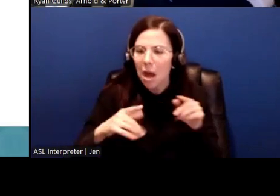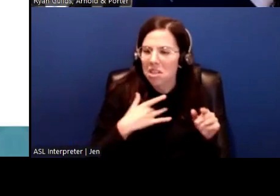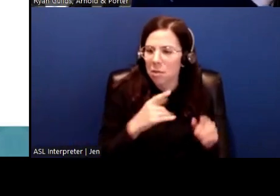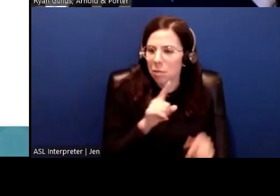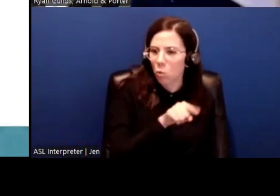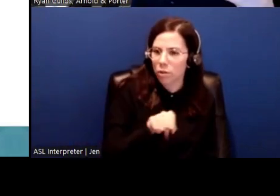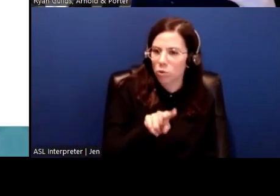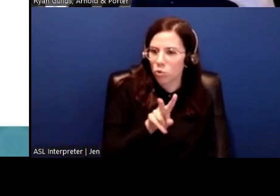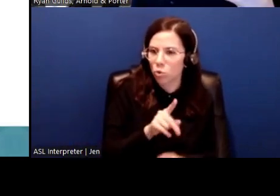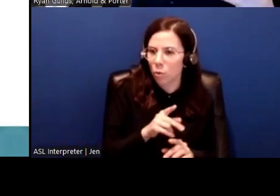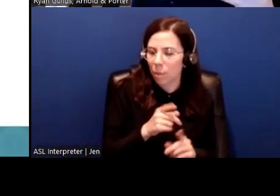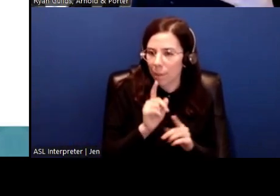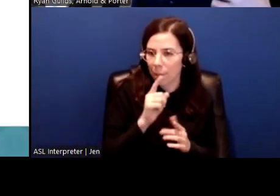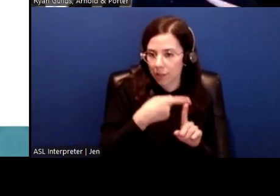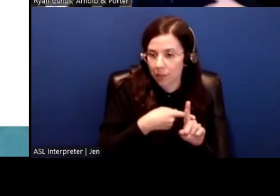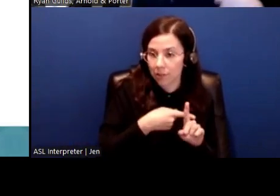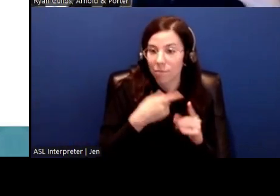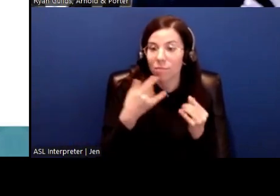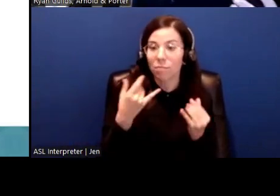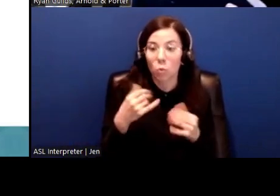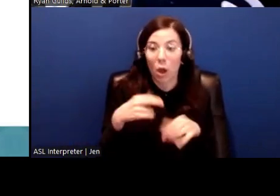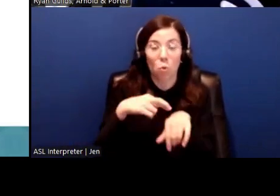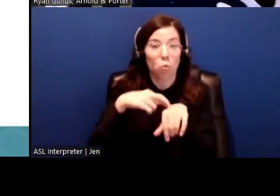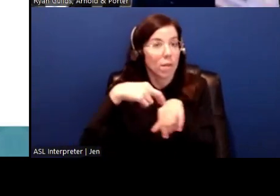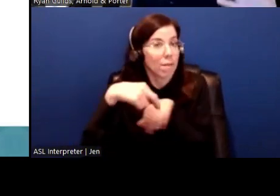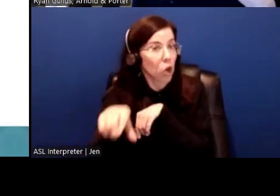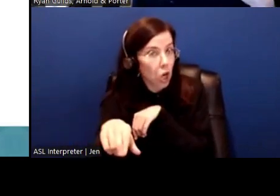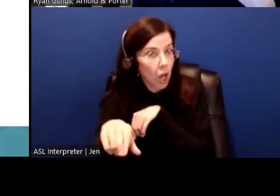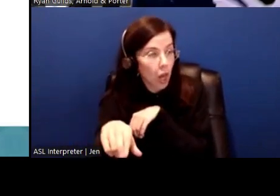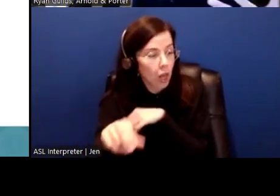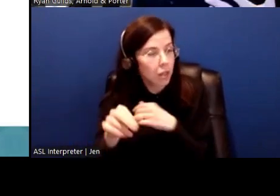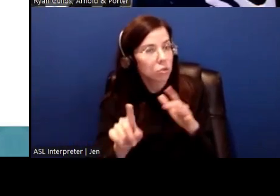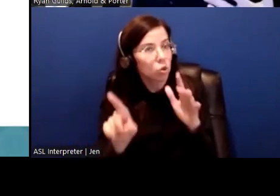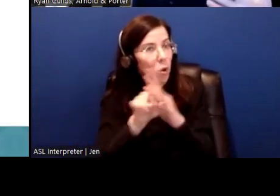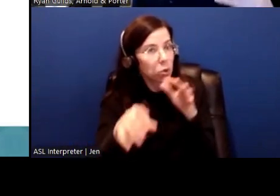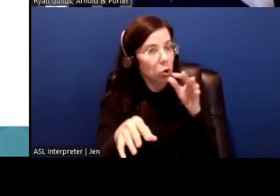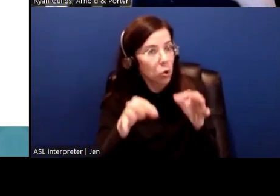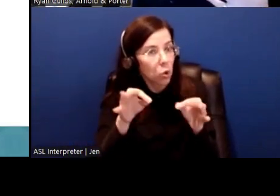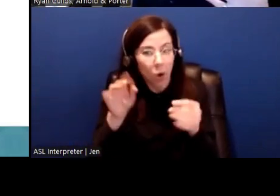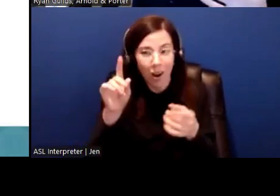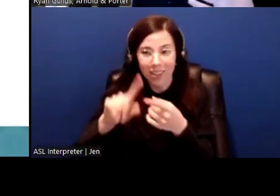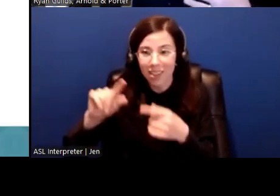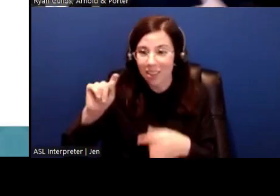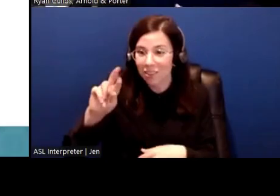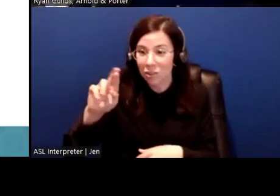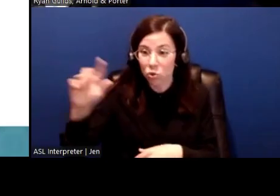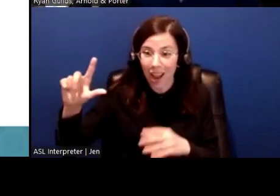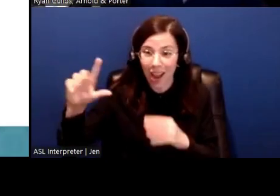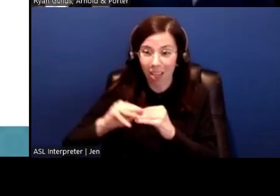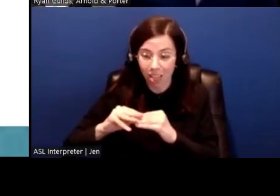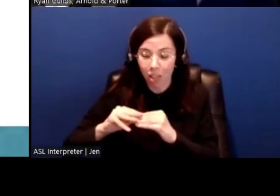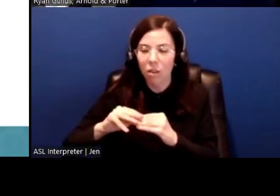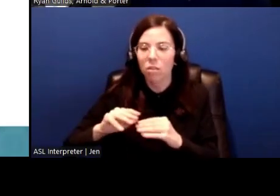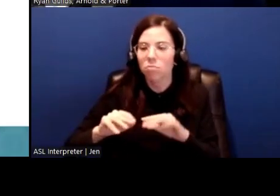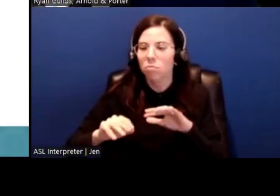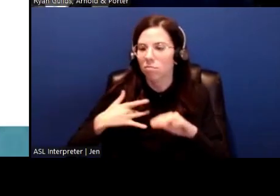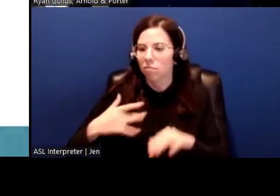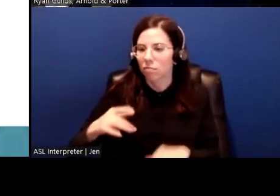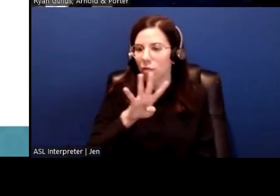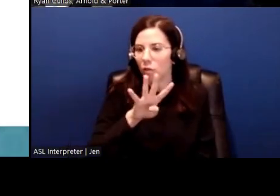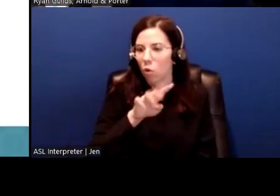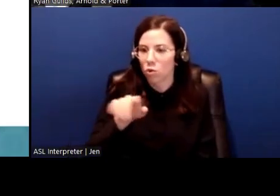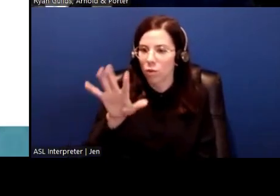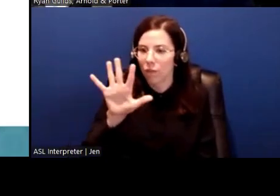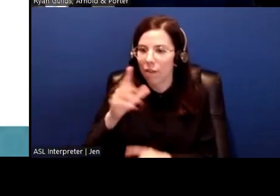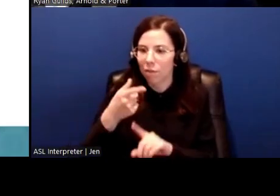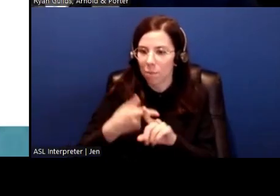of from referral, right, so that now it's with a court, to trial, is typically somewhere in the 4 to 5 months range, which is,